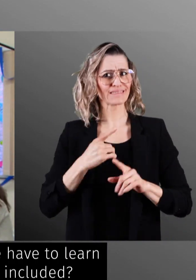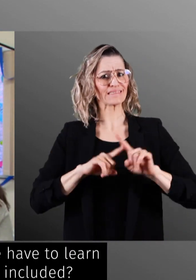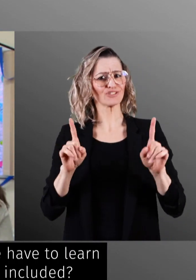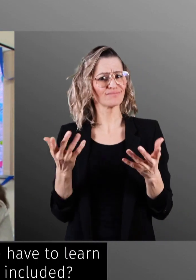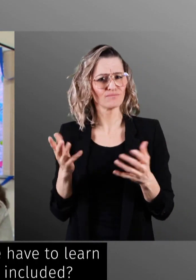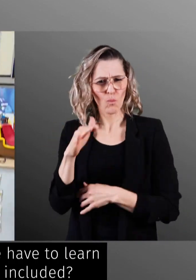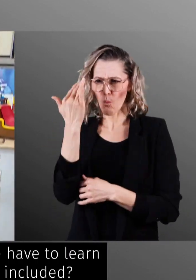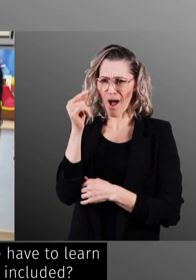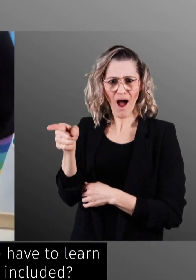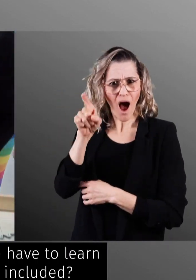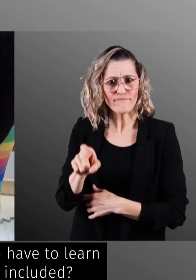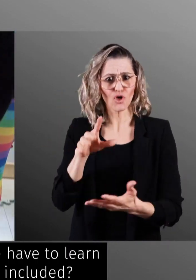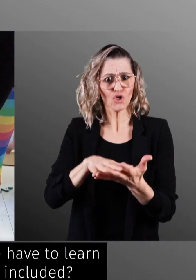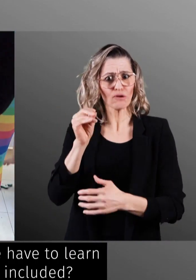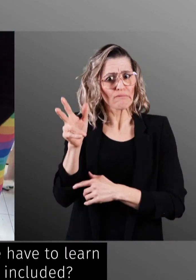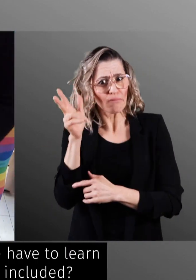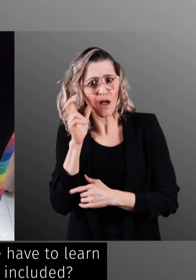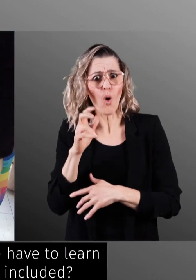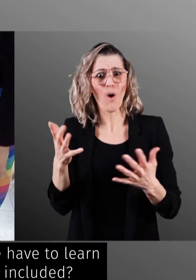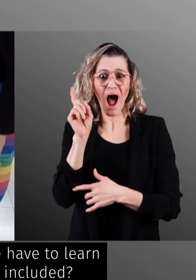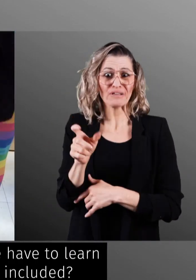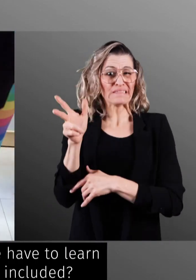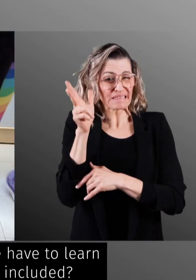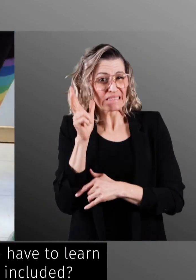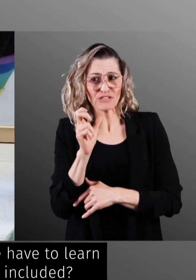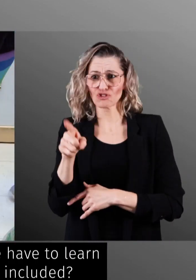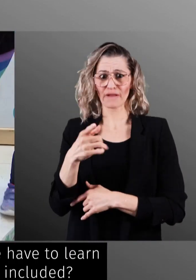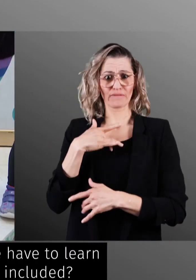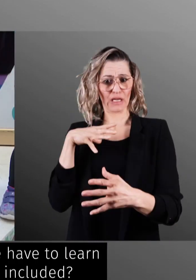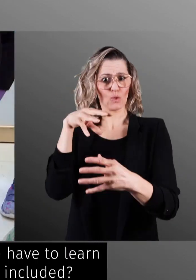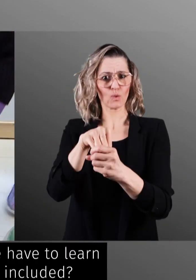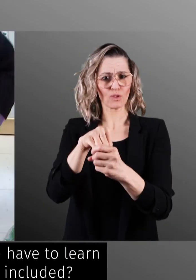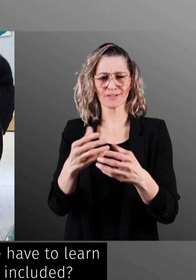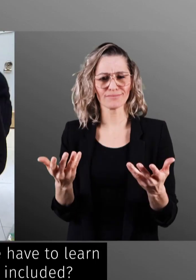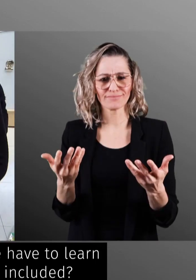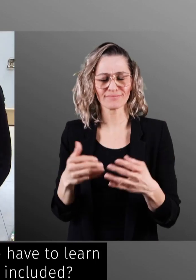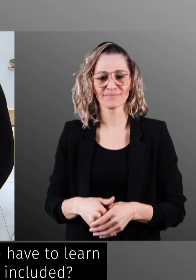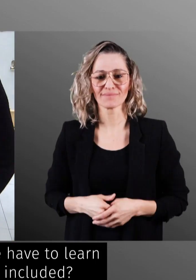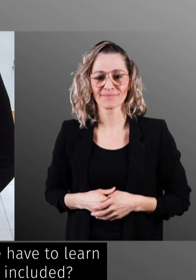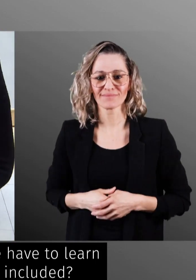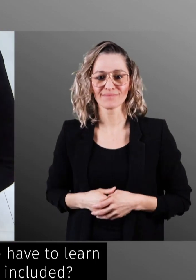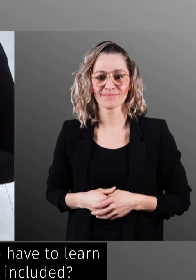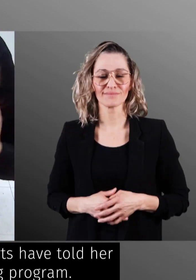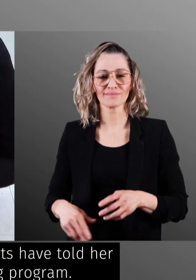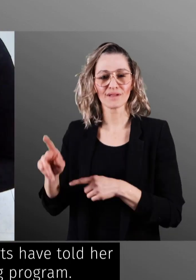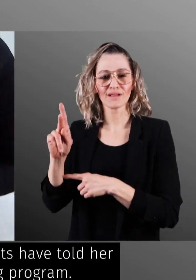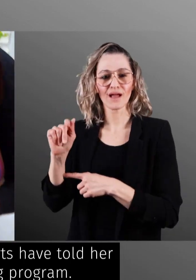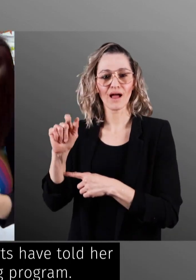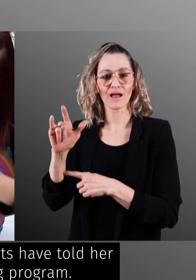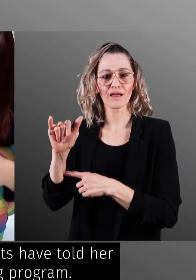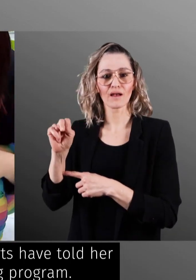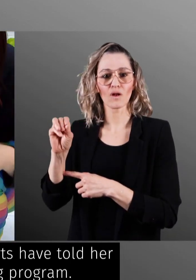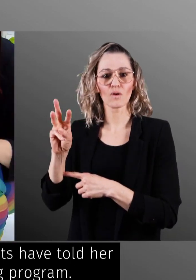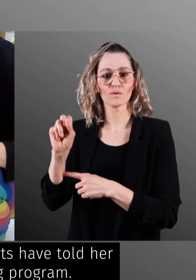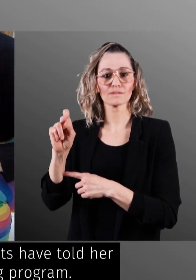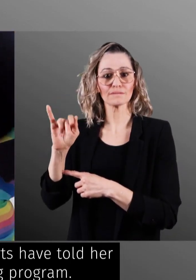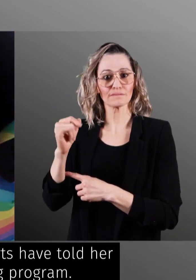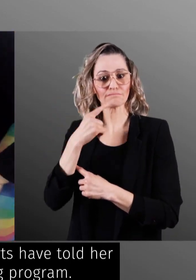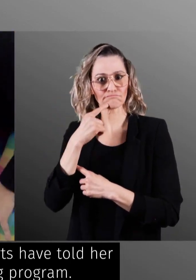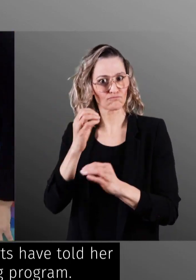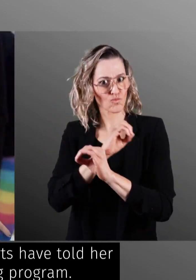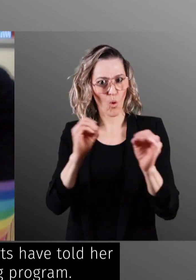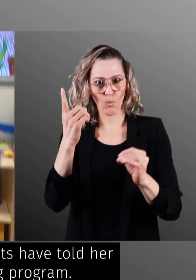to be different. Like, why should she have to learn to hear or try to hear harder just to be included? Kalinowski says no